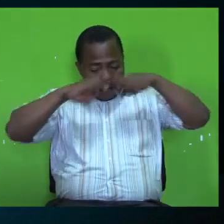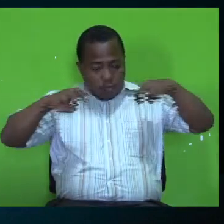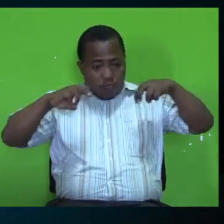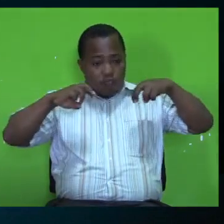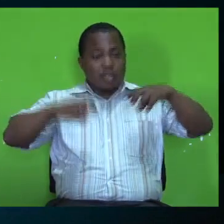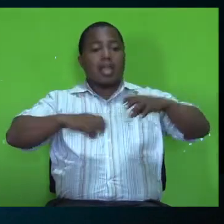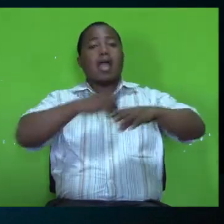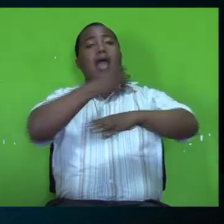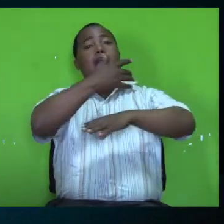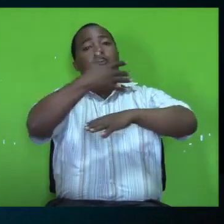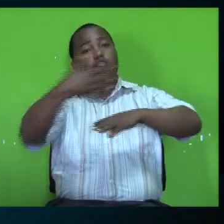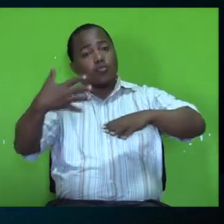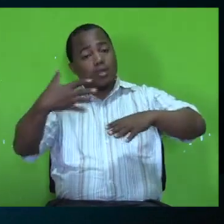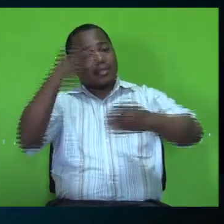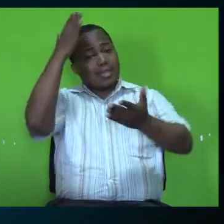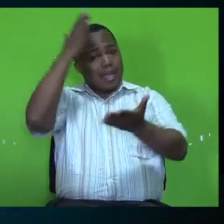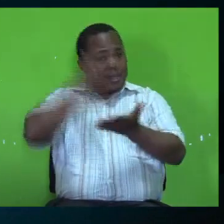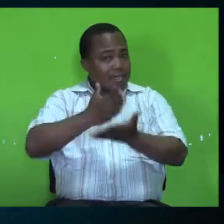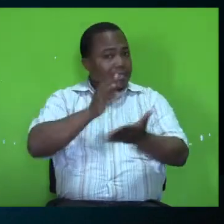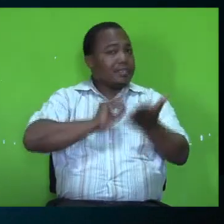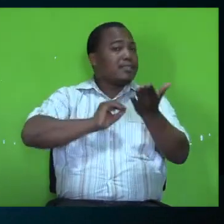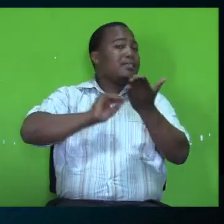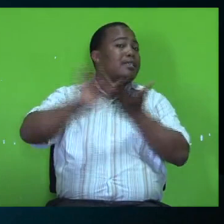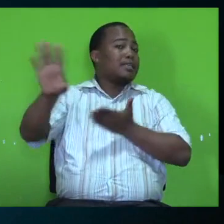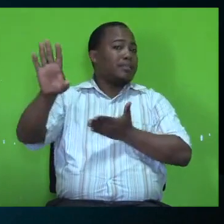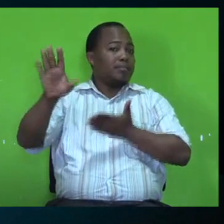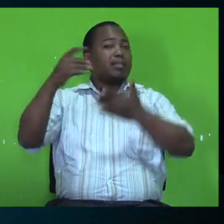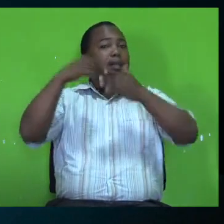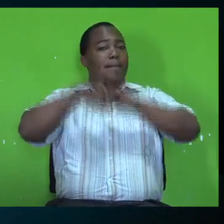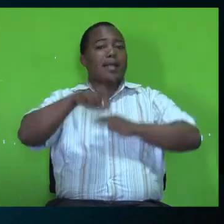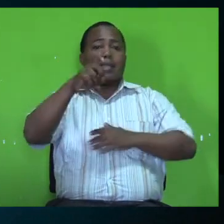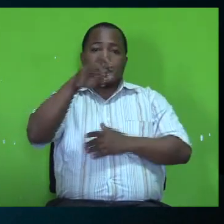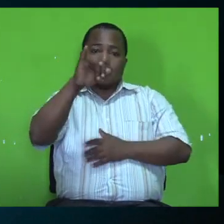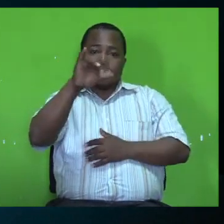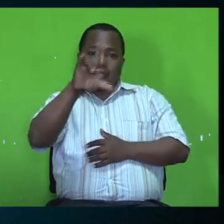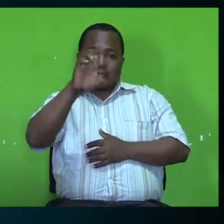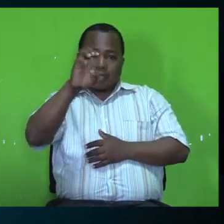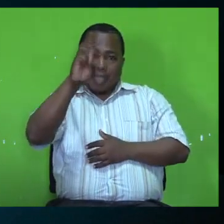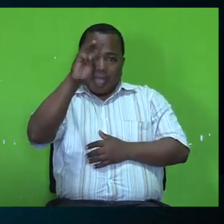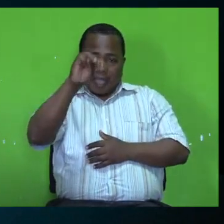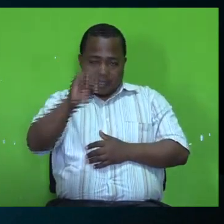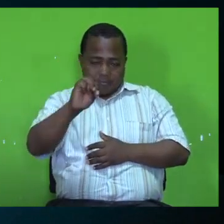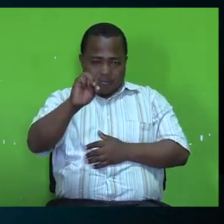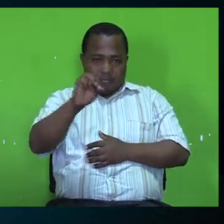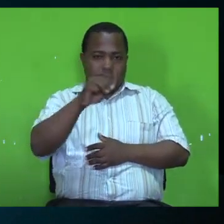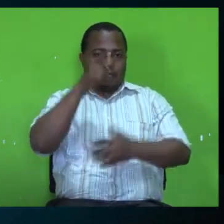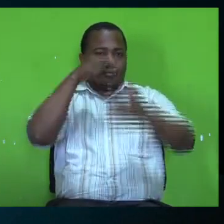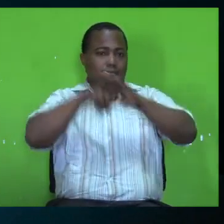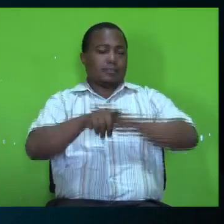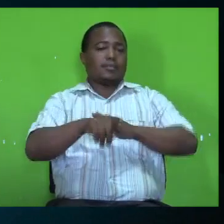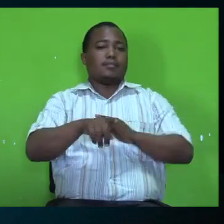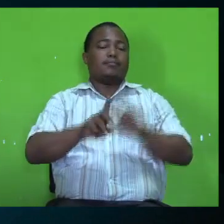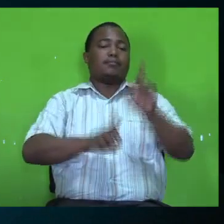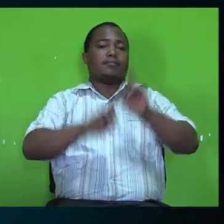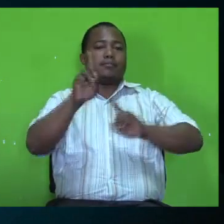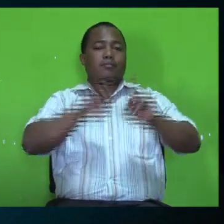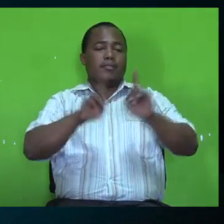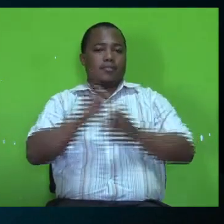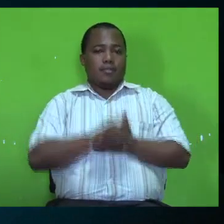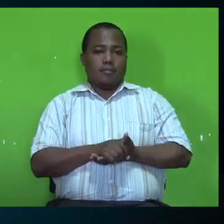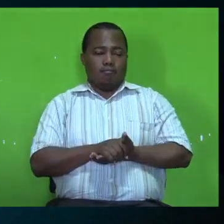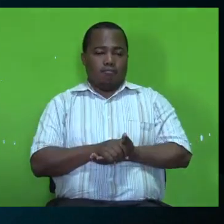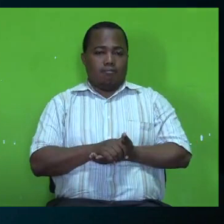as water really transported by xylem vessels in plants.